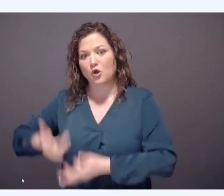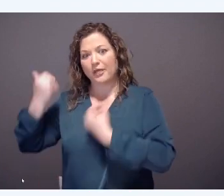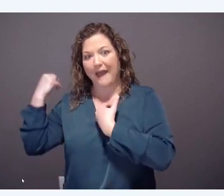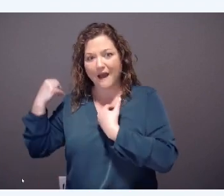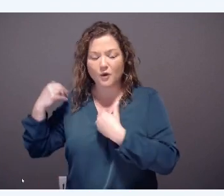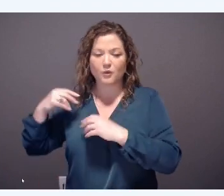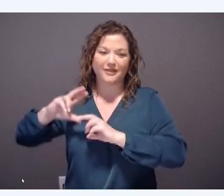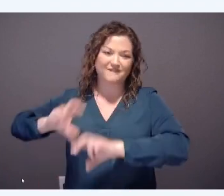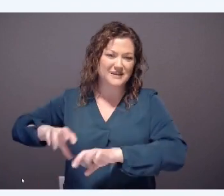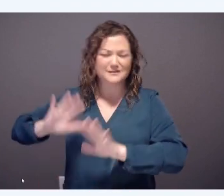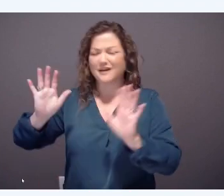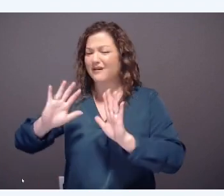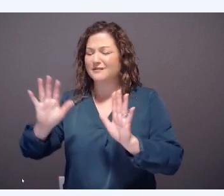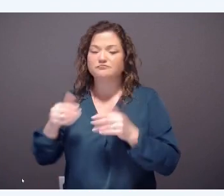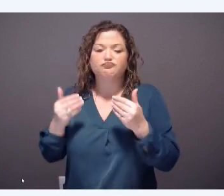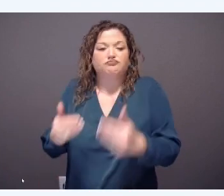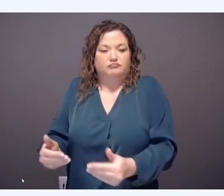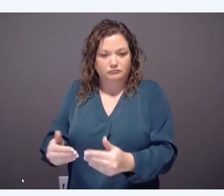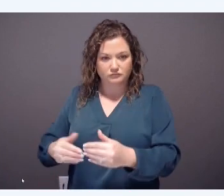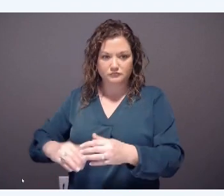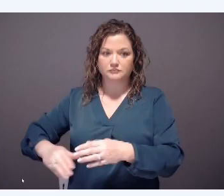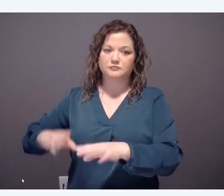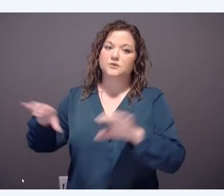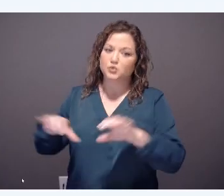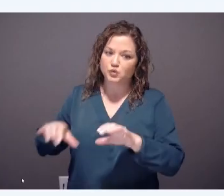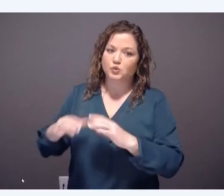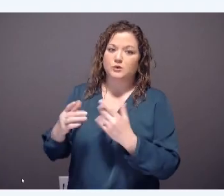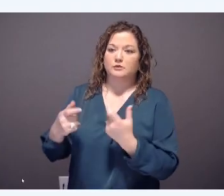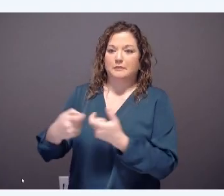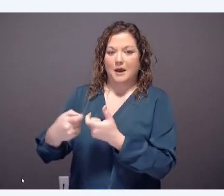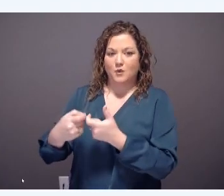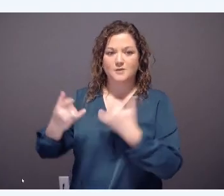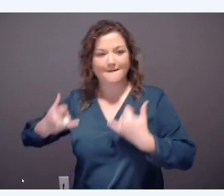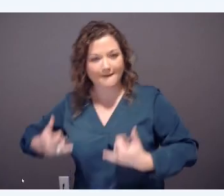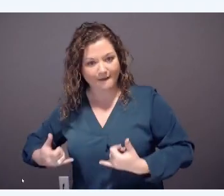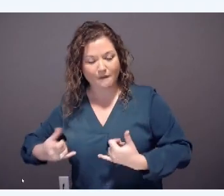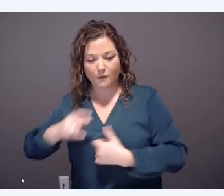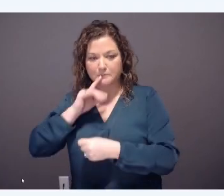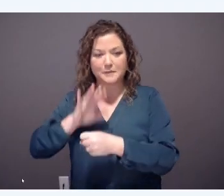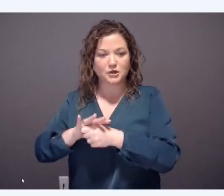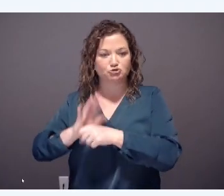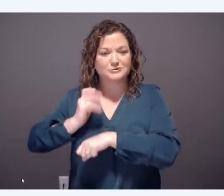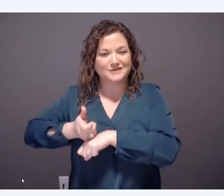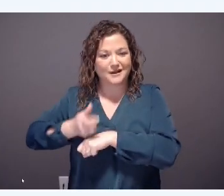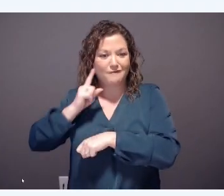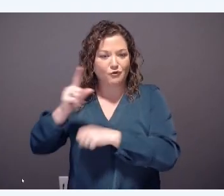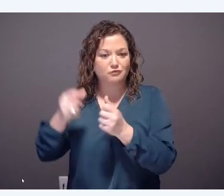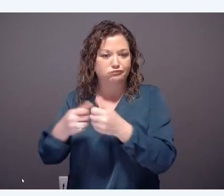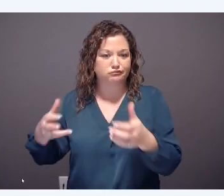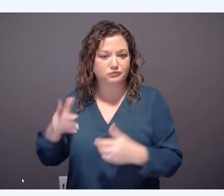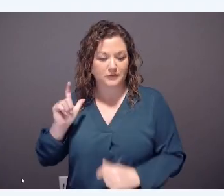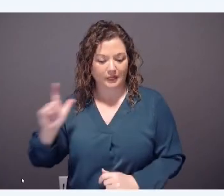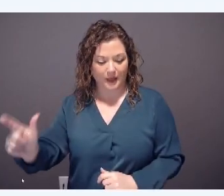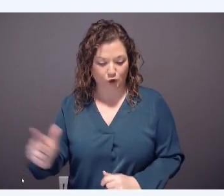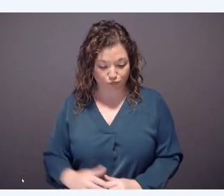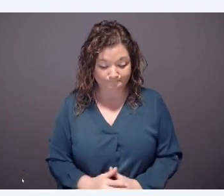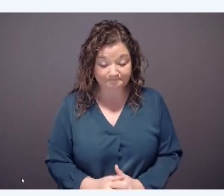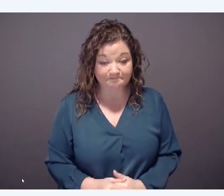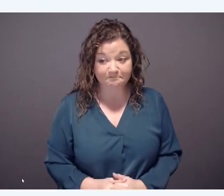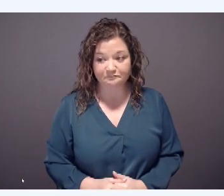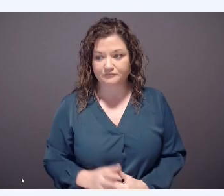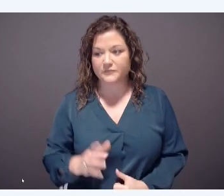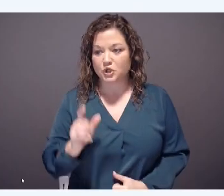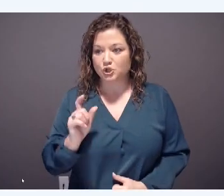investment. We're going ahead and going with that three-phase power to make sure we're set up for the future growth. And that is set to finish in December